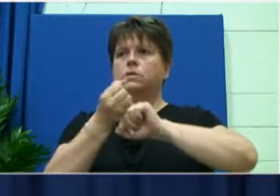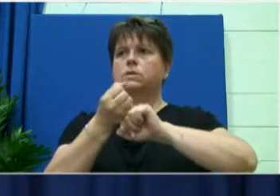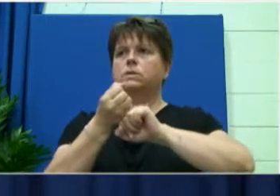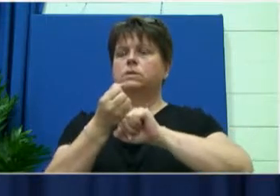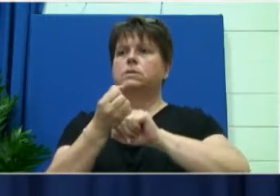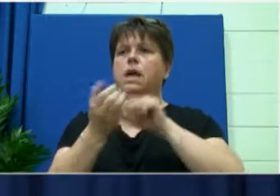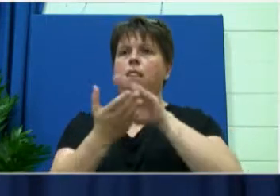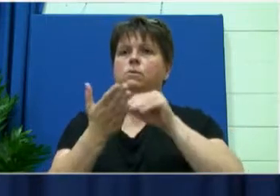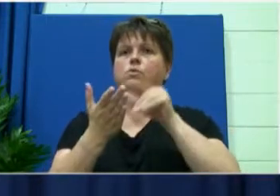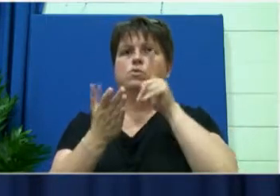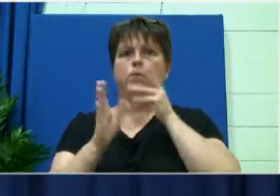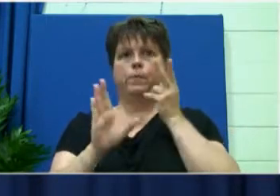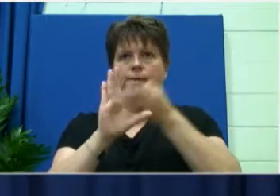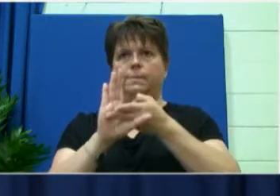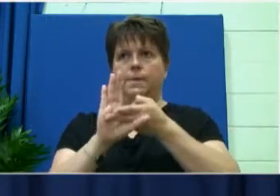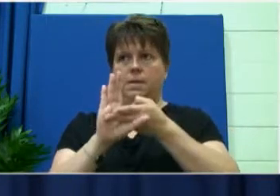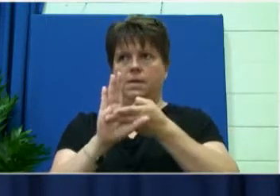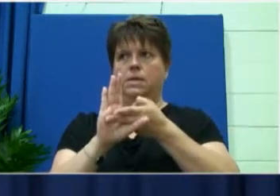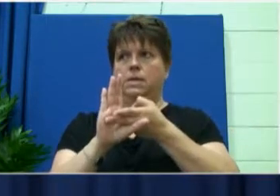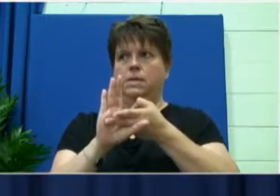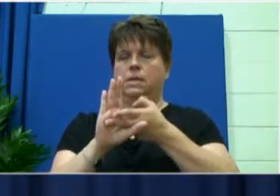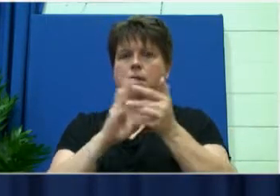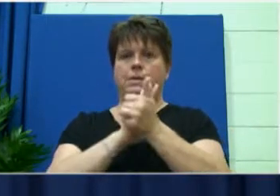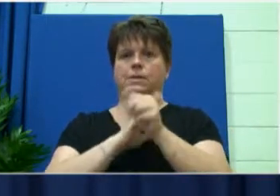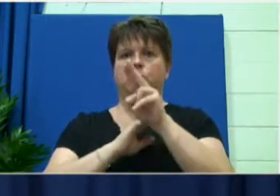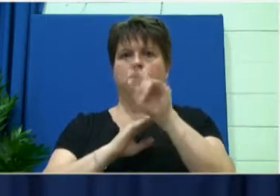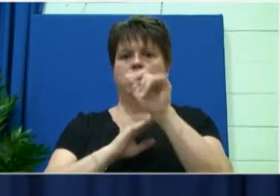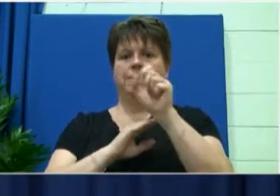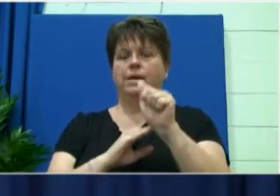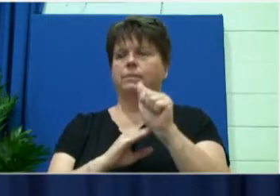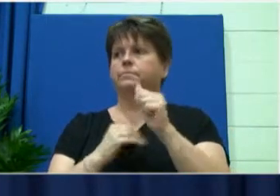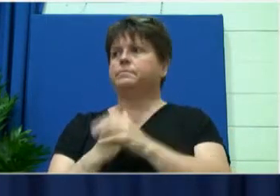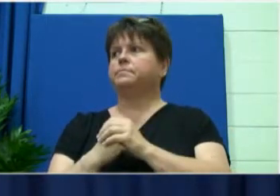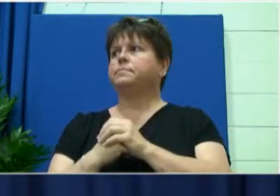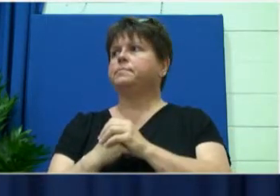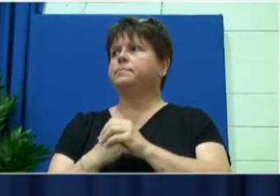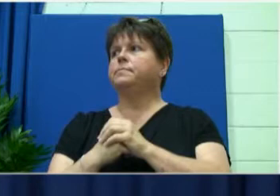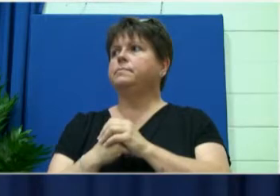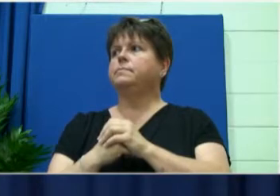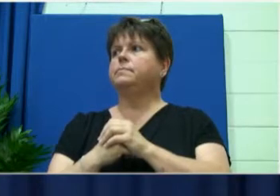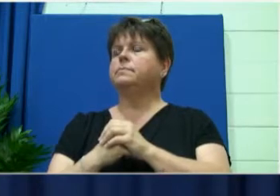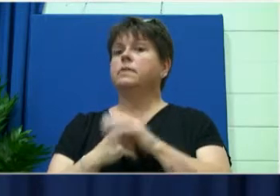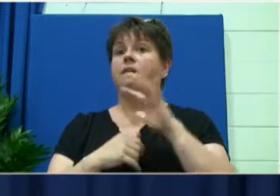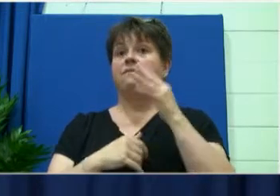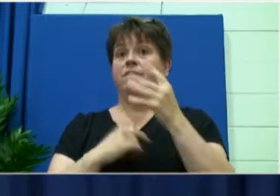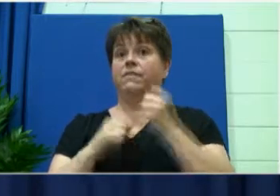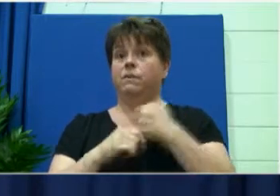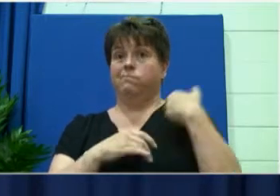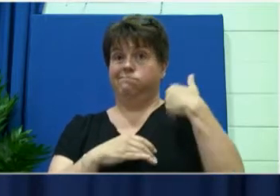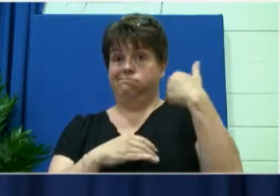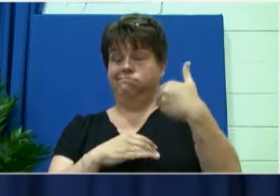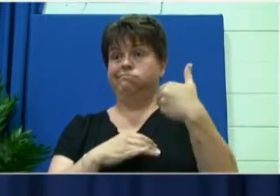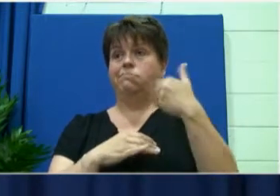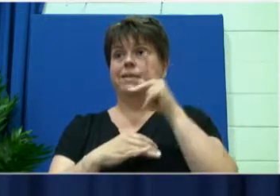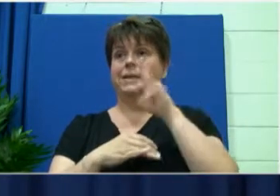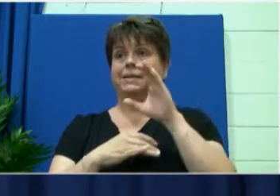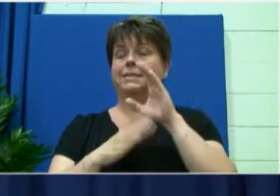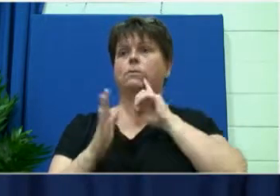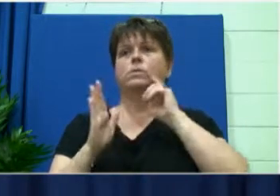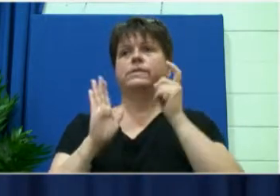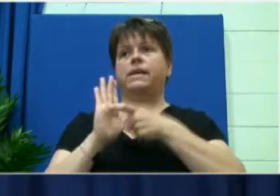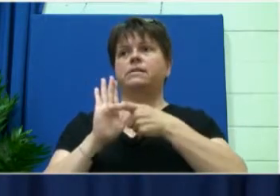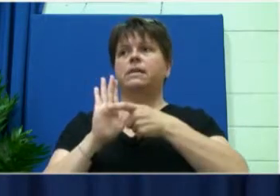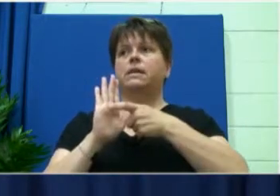as well as the students who participated in Skills USA. For the 5th year in a row, KC received the